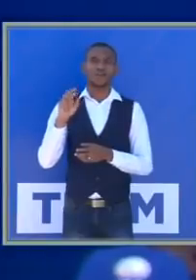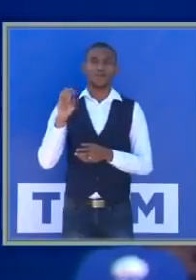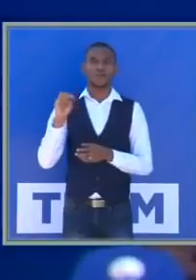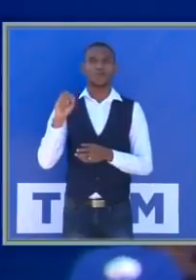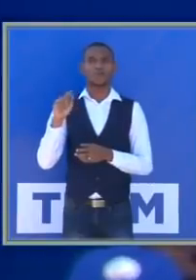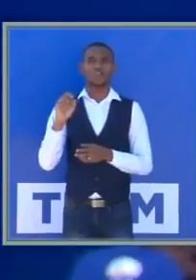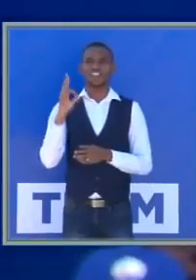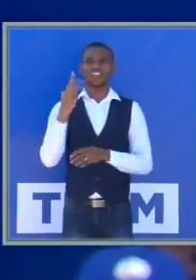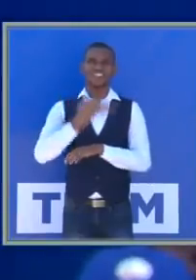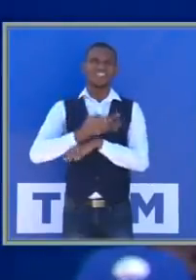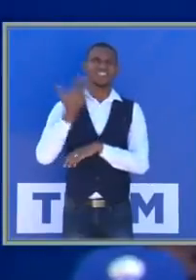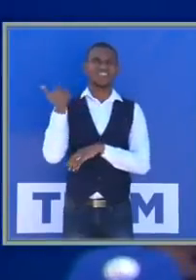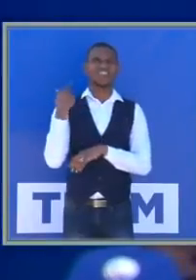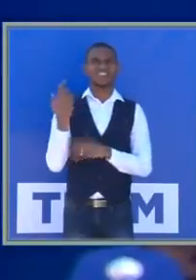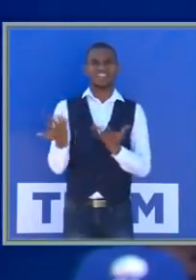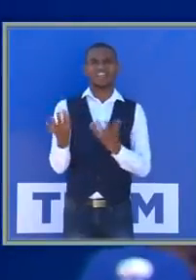days ago.